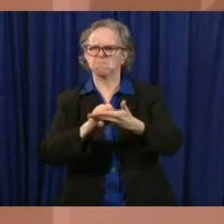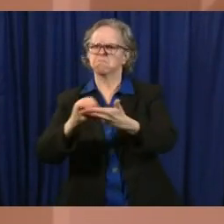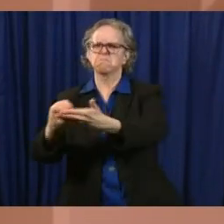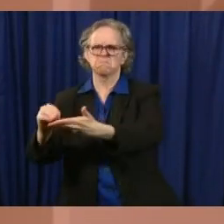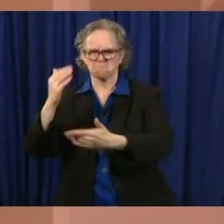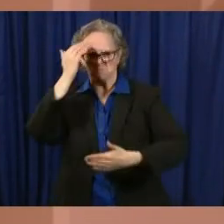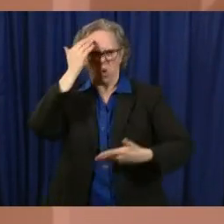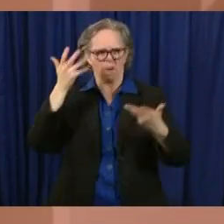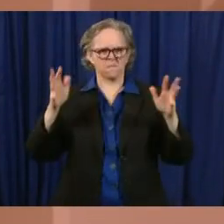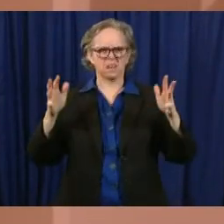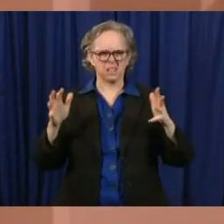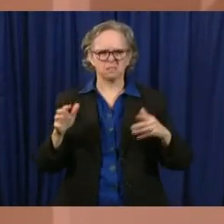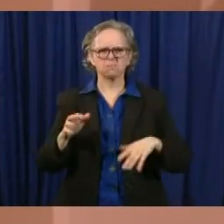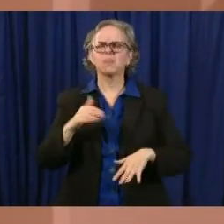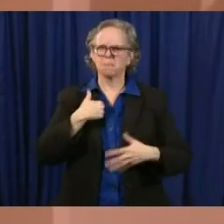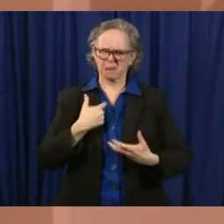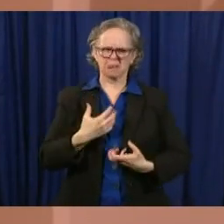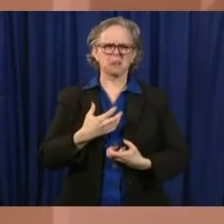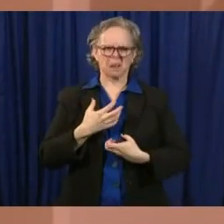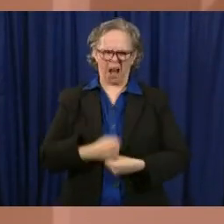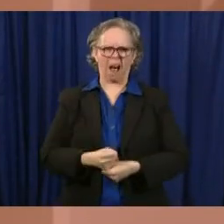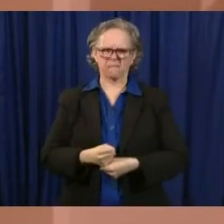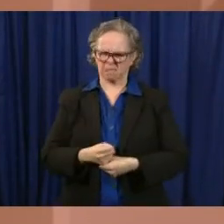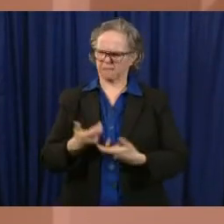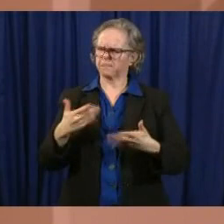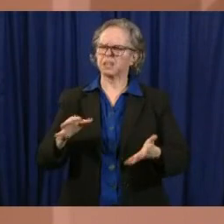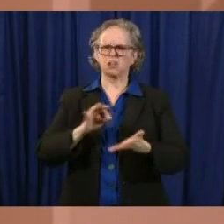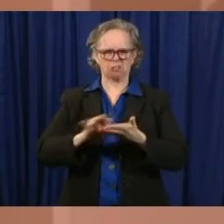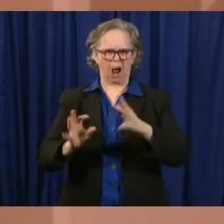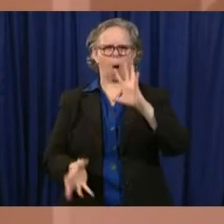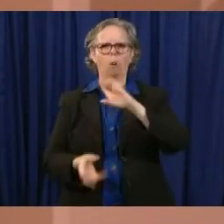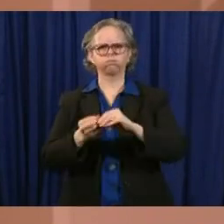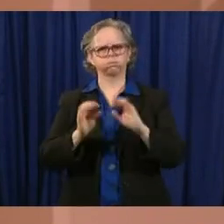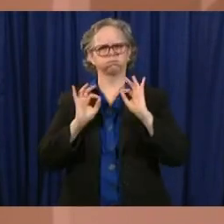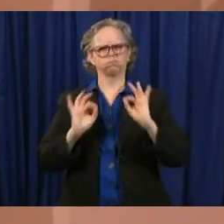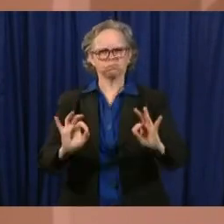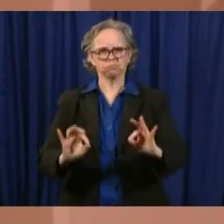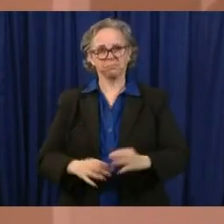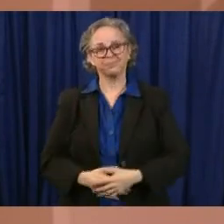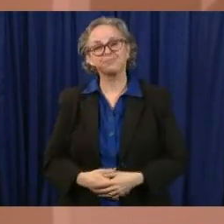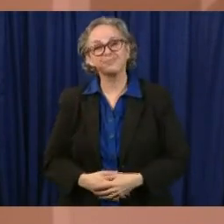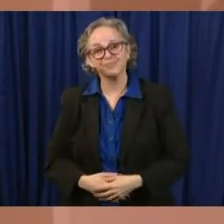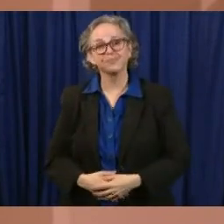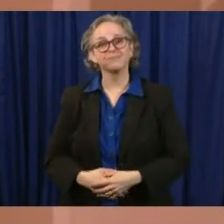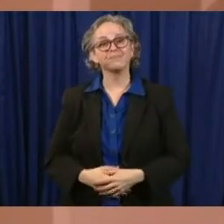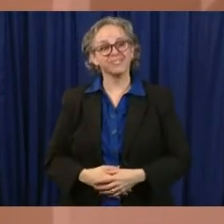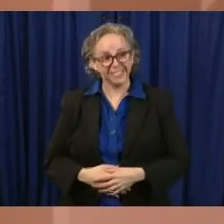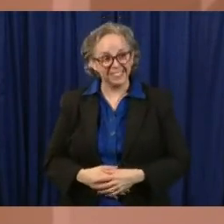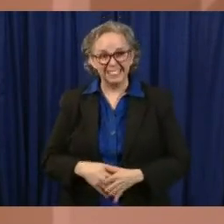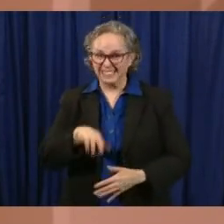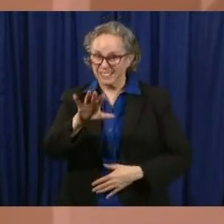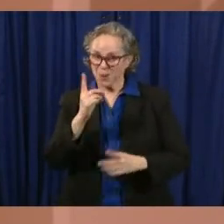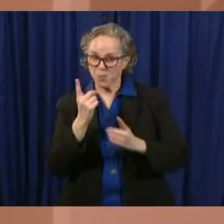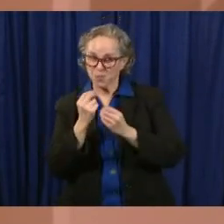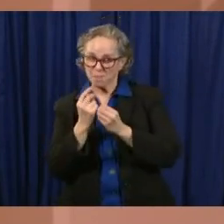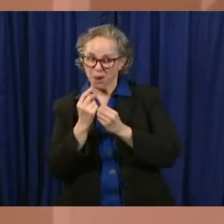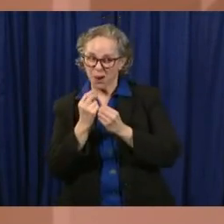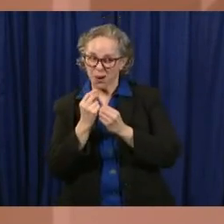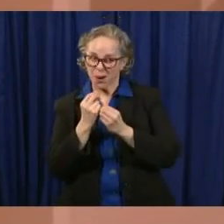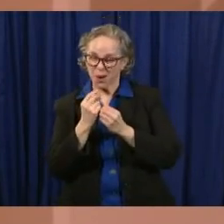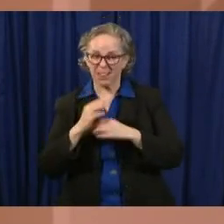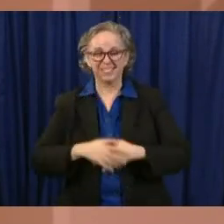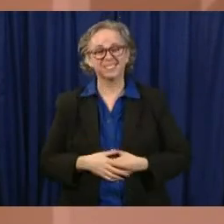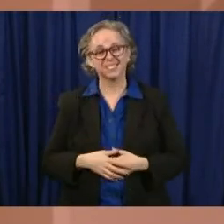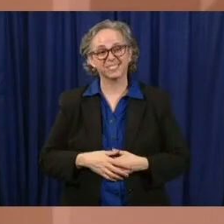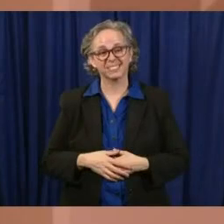your ballot is received and is going to be counted. And then finally, thank you to all of the businesses who have been giving